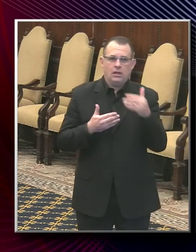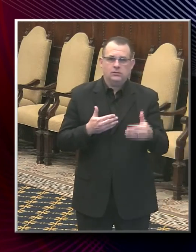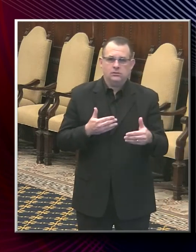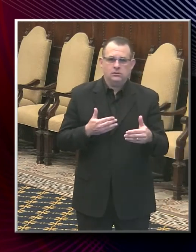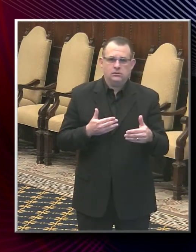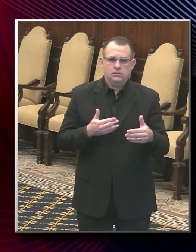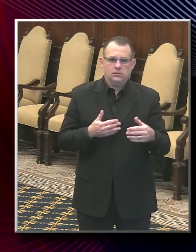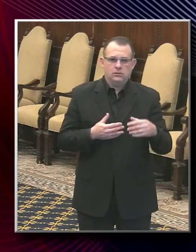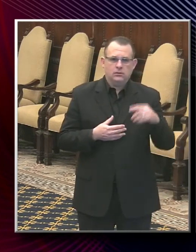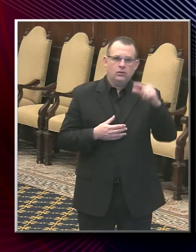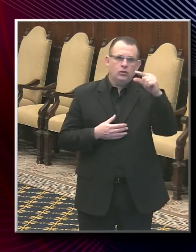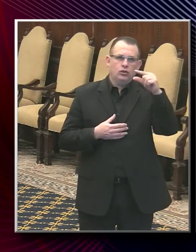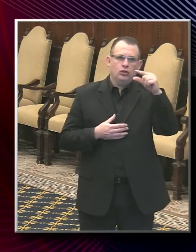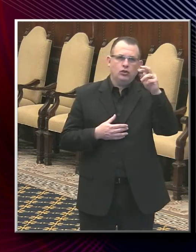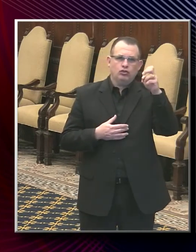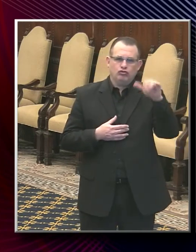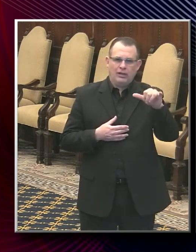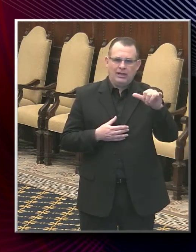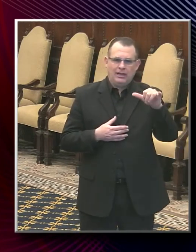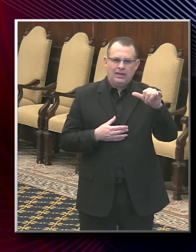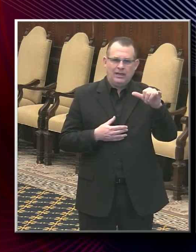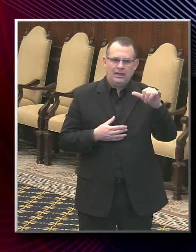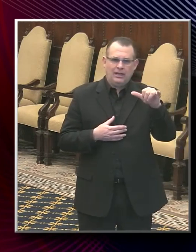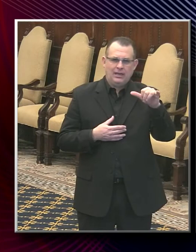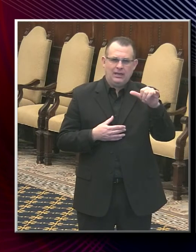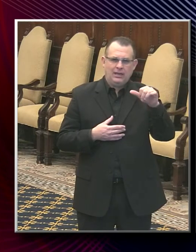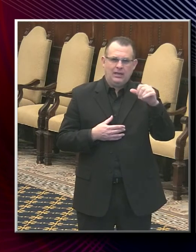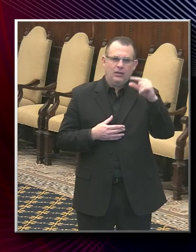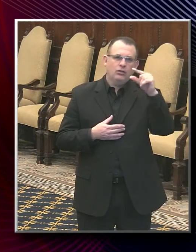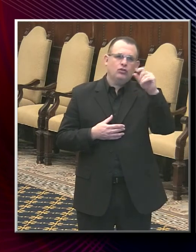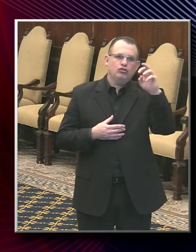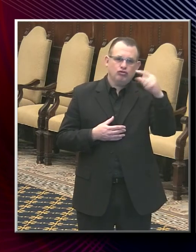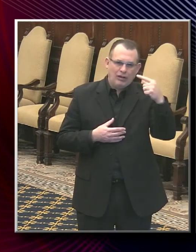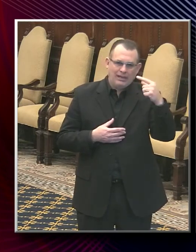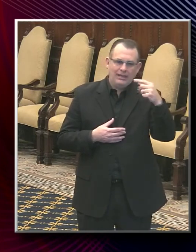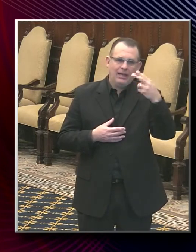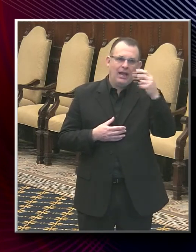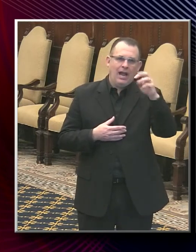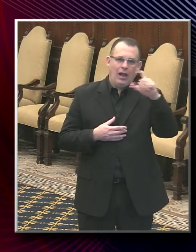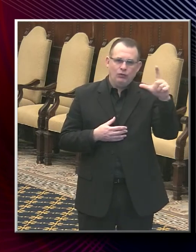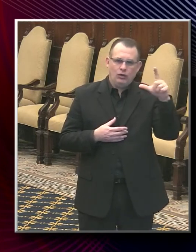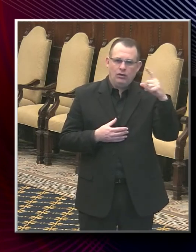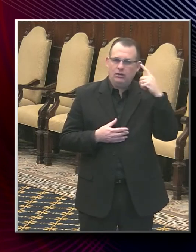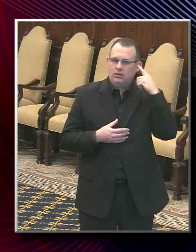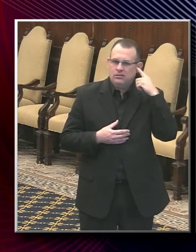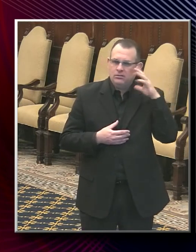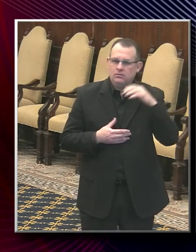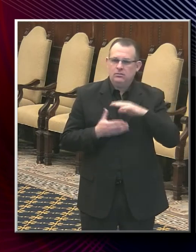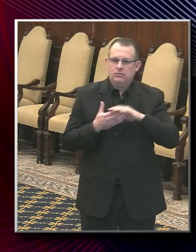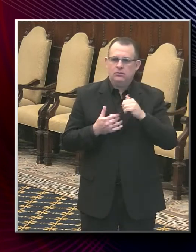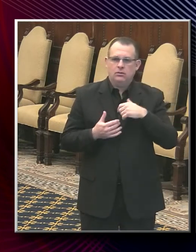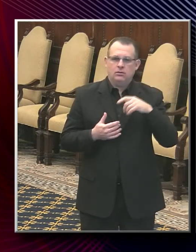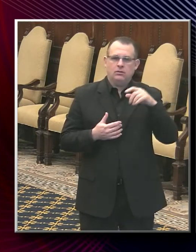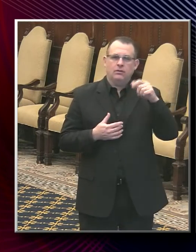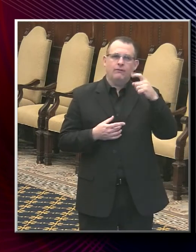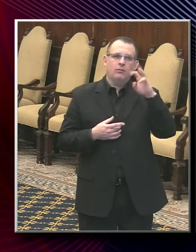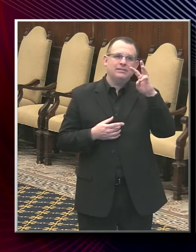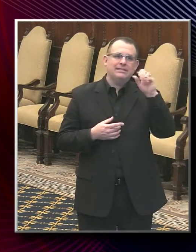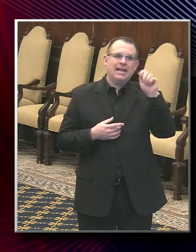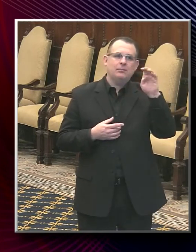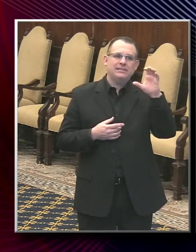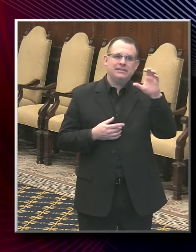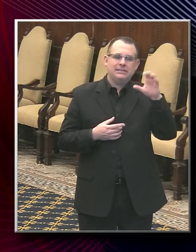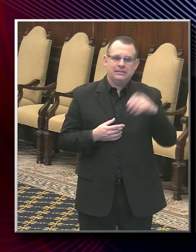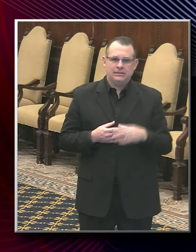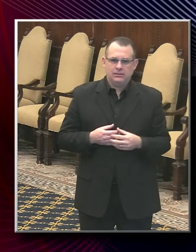Gray Hall of 6ABC. Gray? Okay, thank you so much. I guess the first question is more than likely for